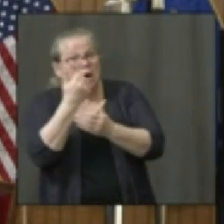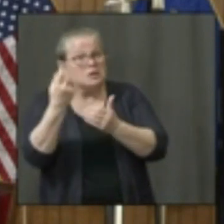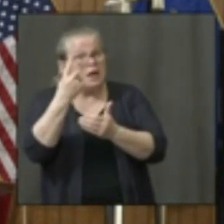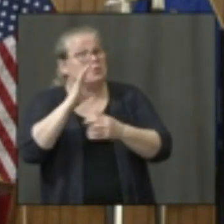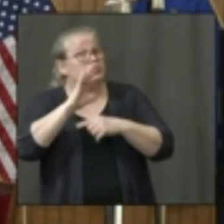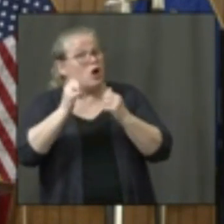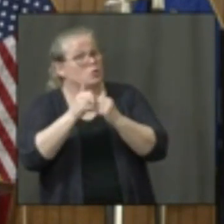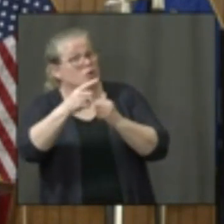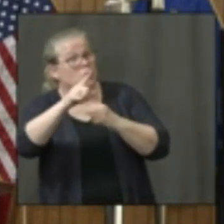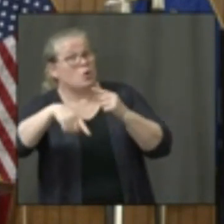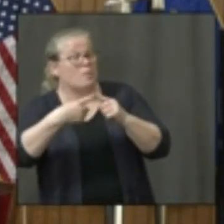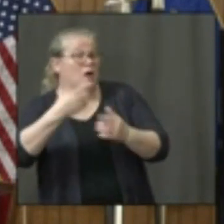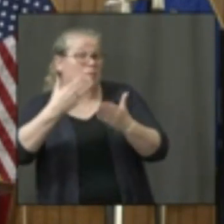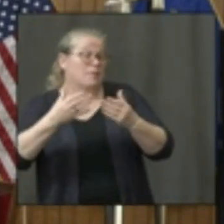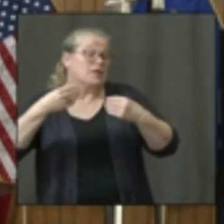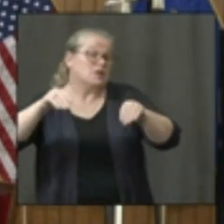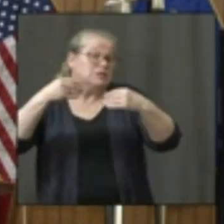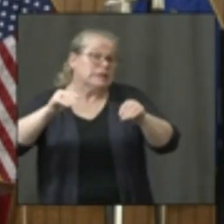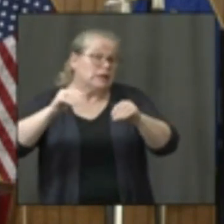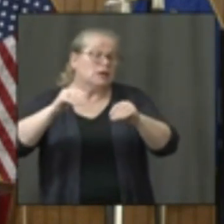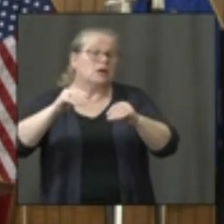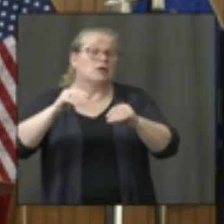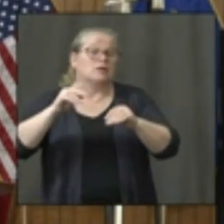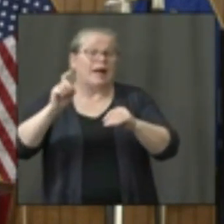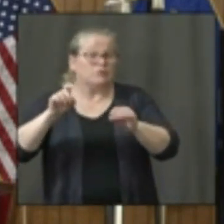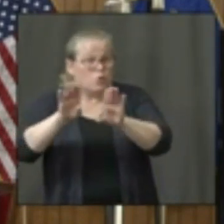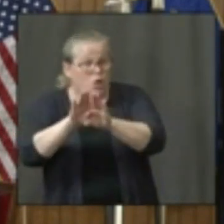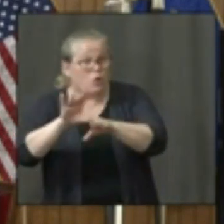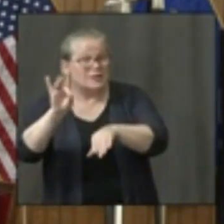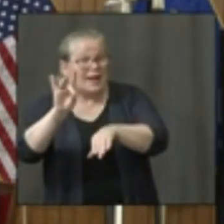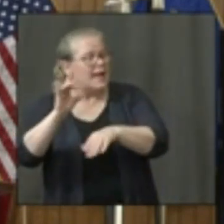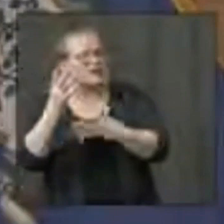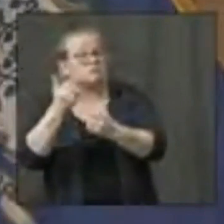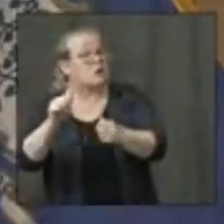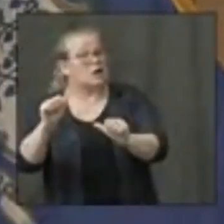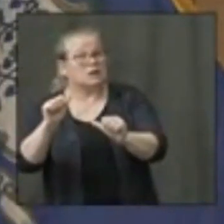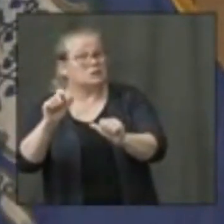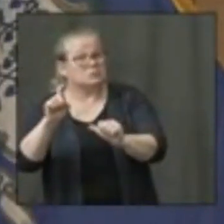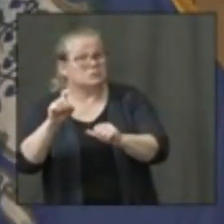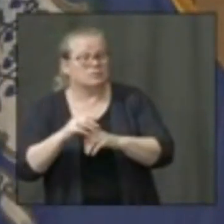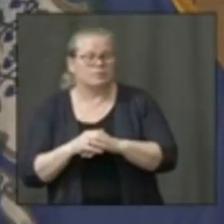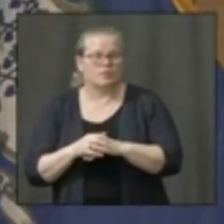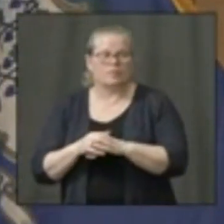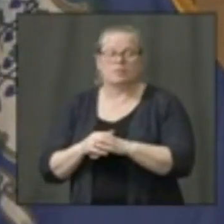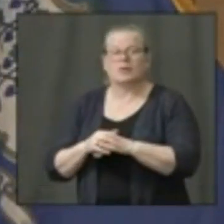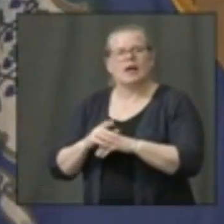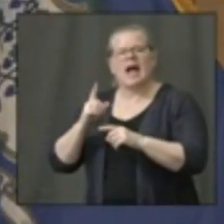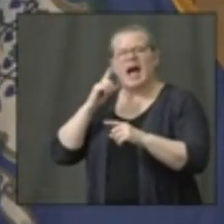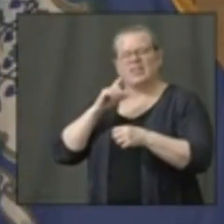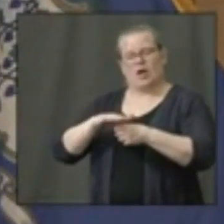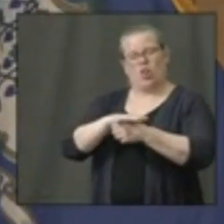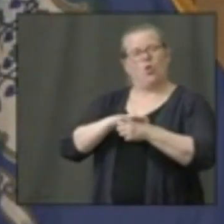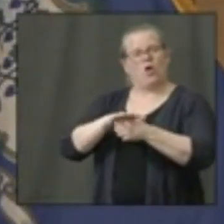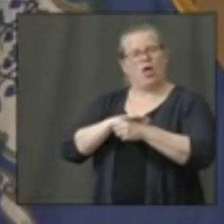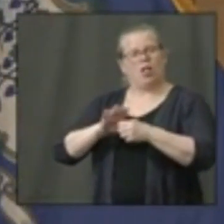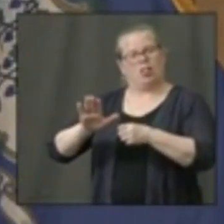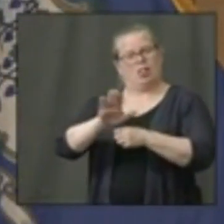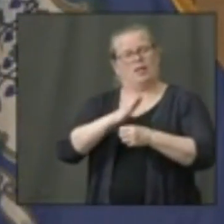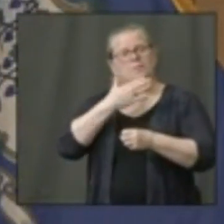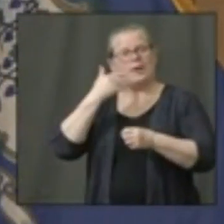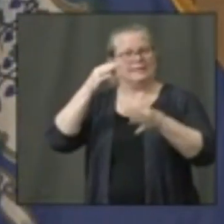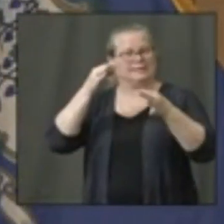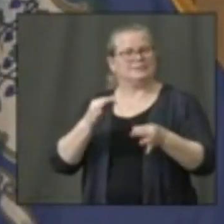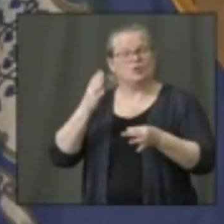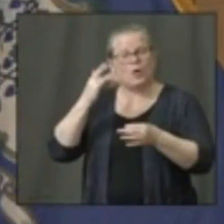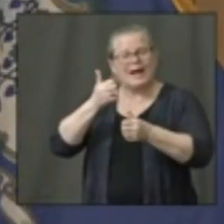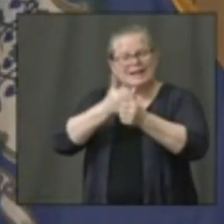you, like in the retail world, about it? Look, I think that's probably a decision best made by the local municipality. Every town is a